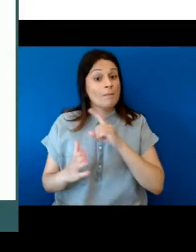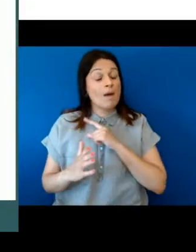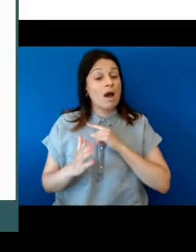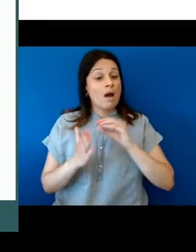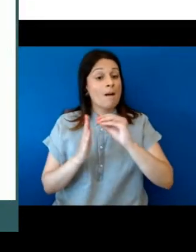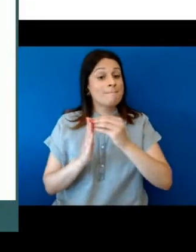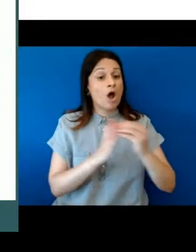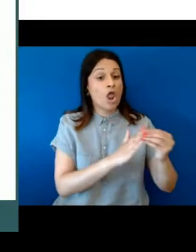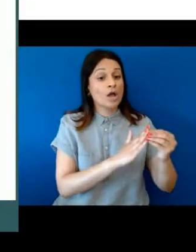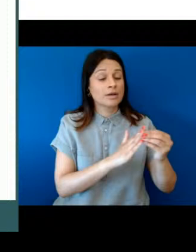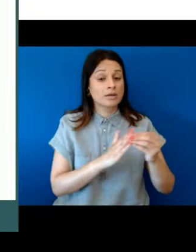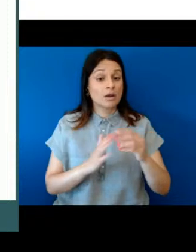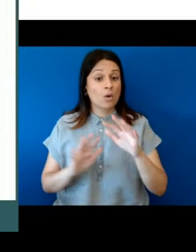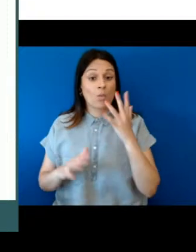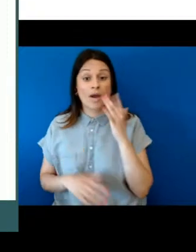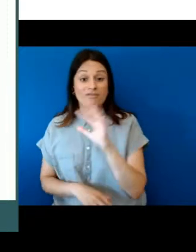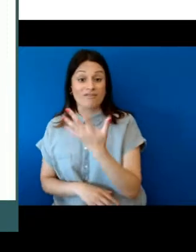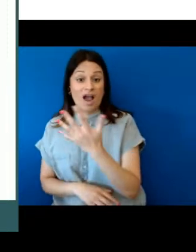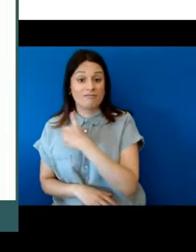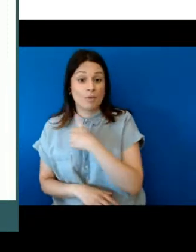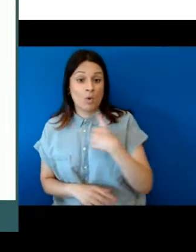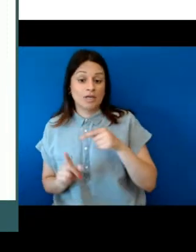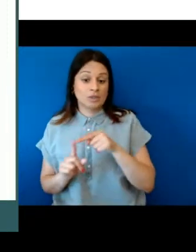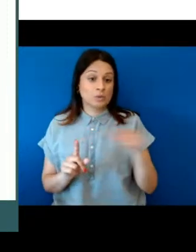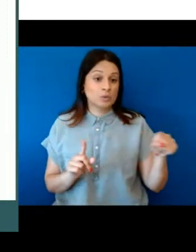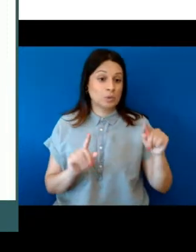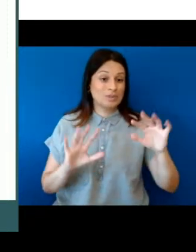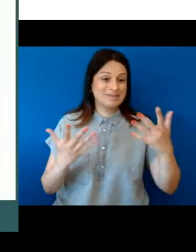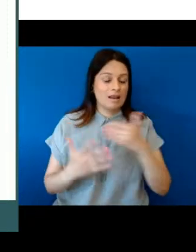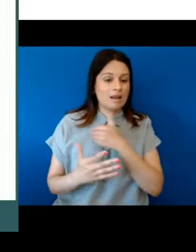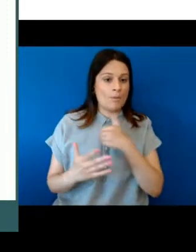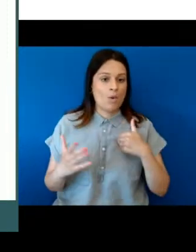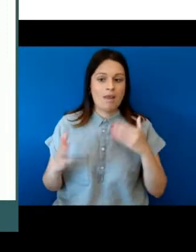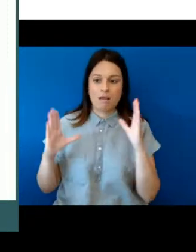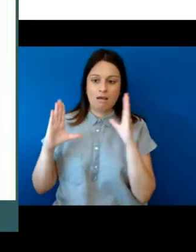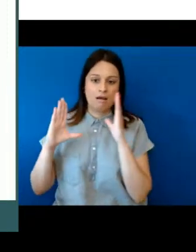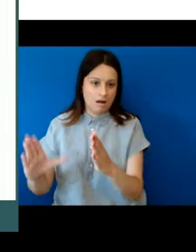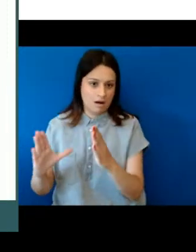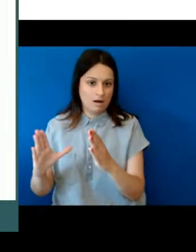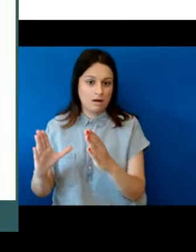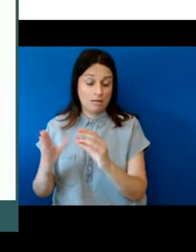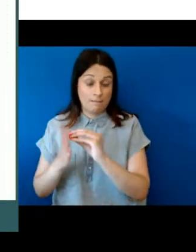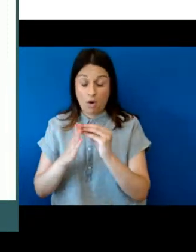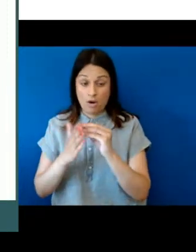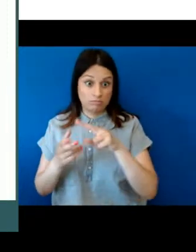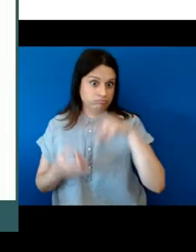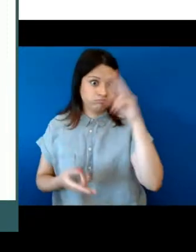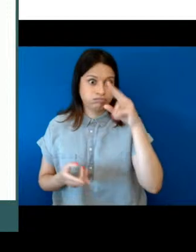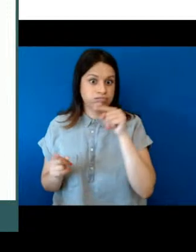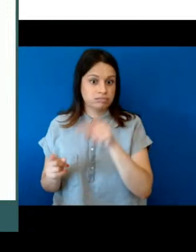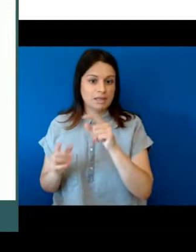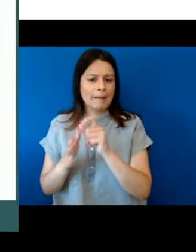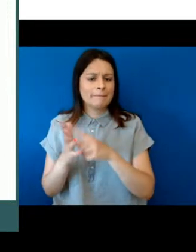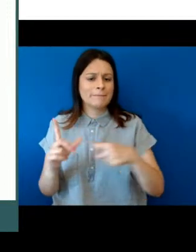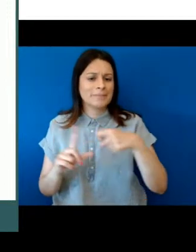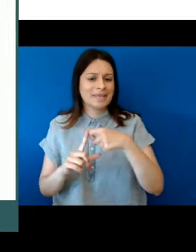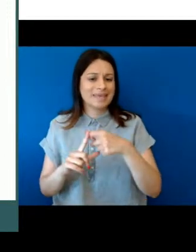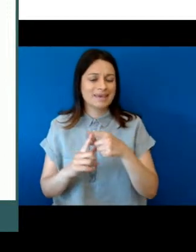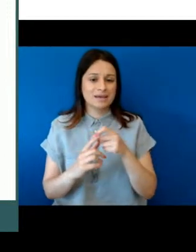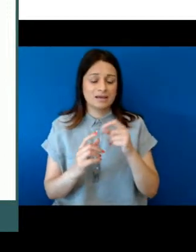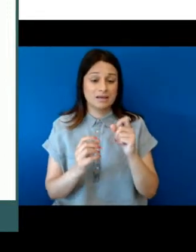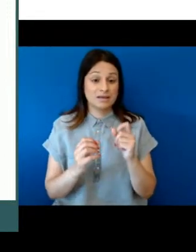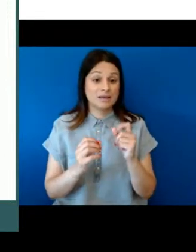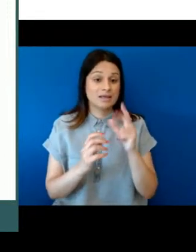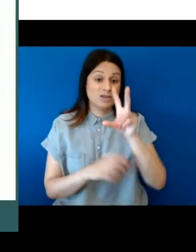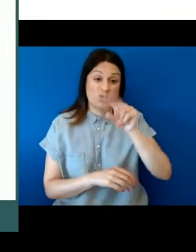5 a.m. and 10 a.m. in the morning. The peak is around midday, and then the pollen